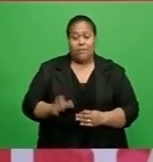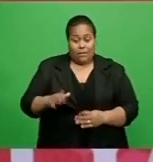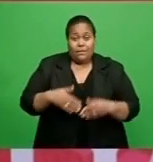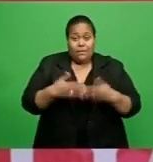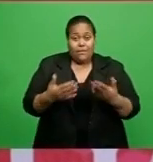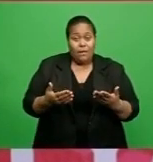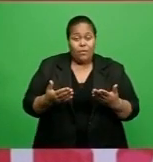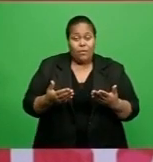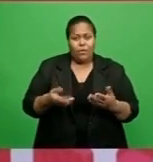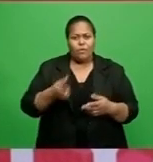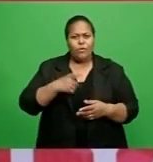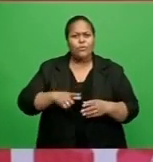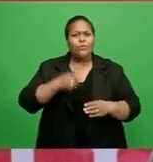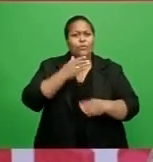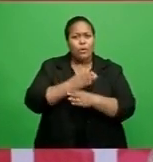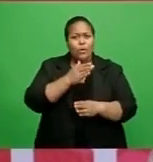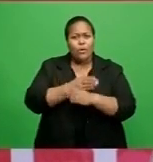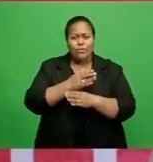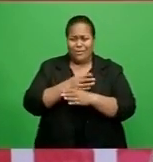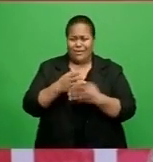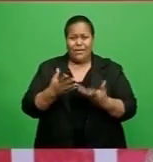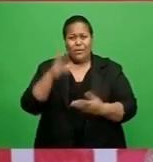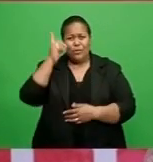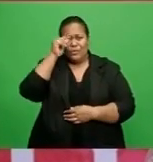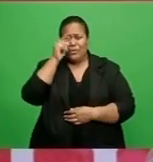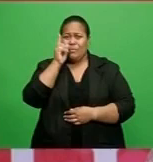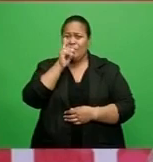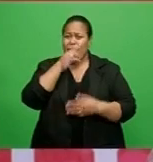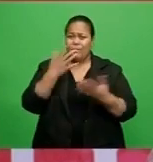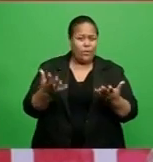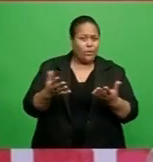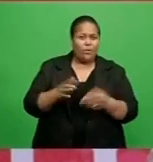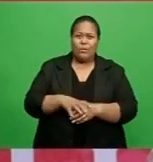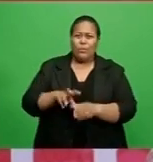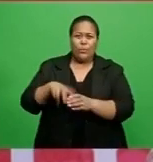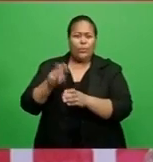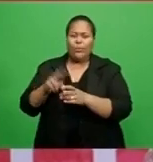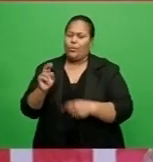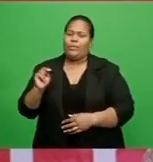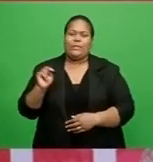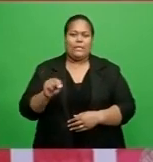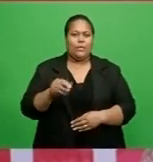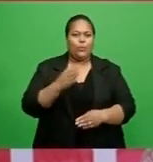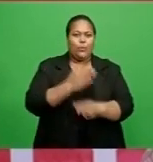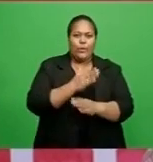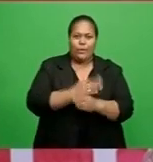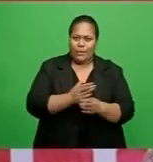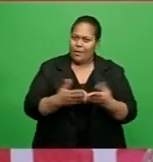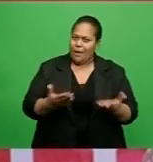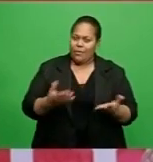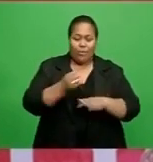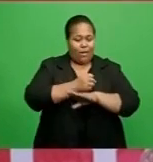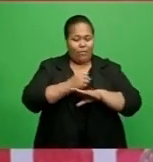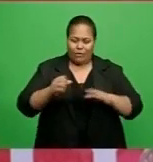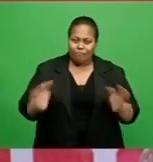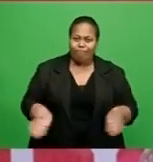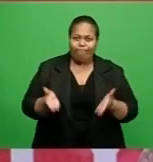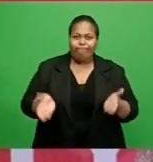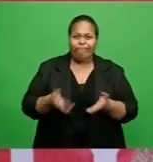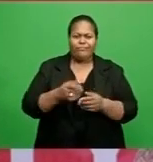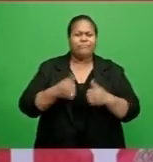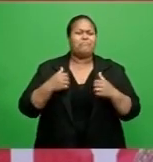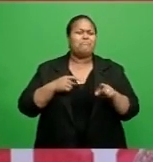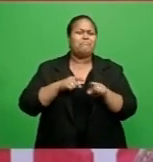it means jobs for Fijians at a time when we desperately need those jobs. There are many hard-working